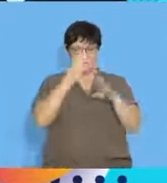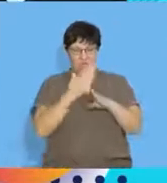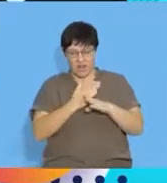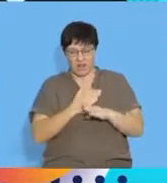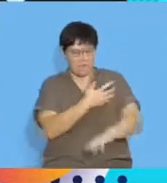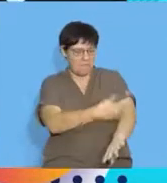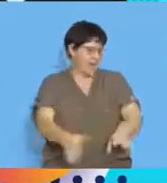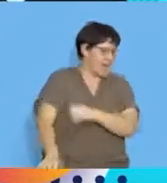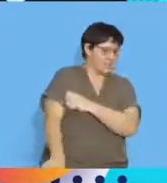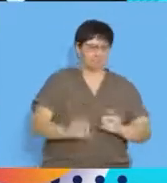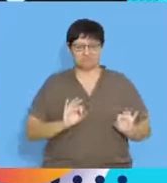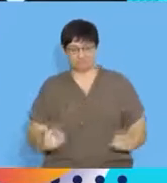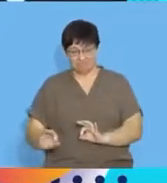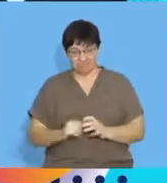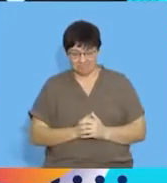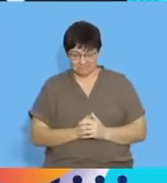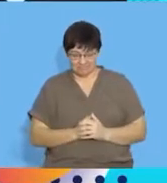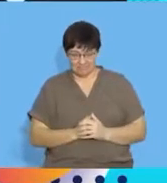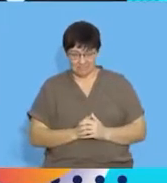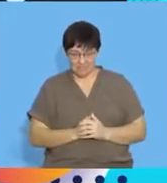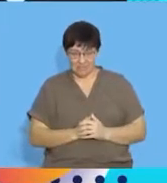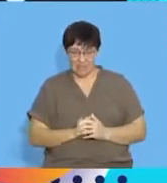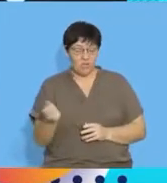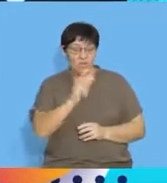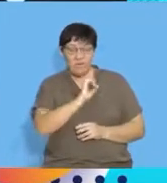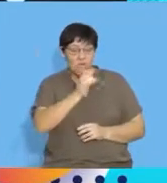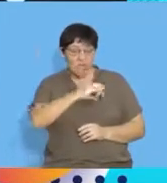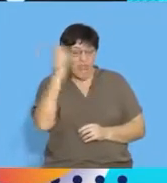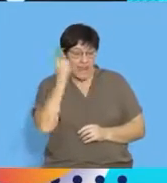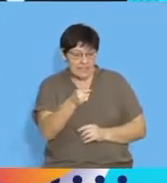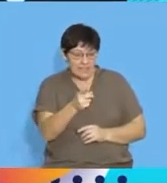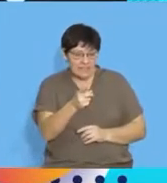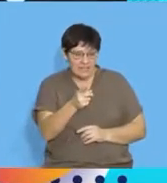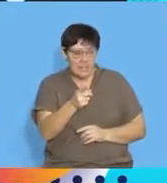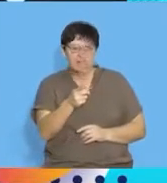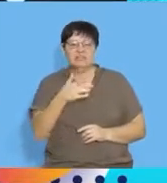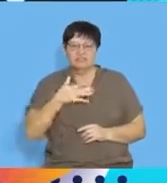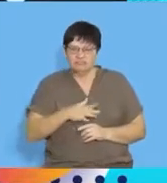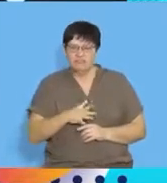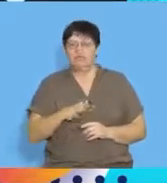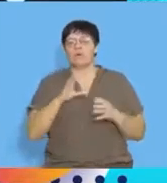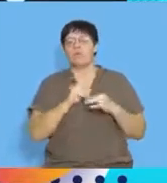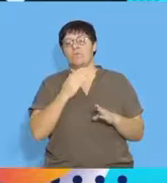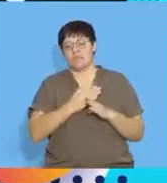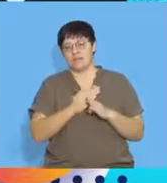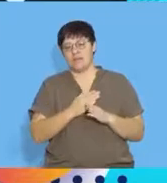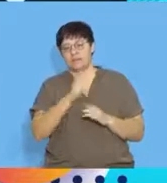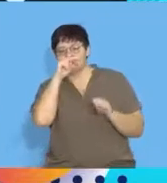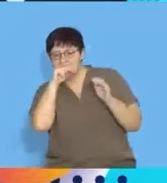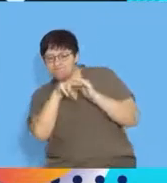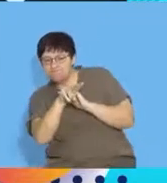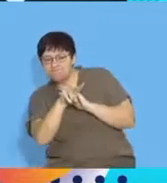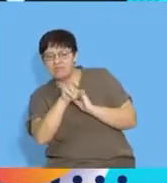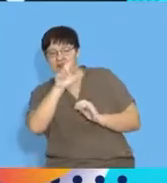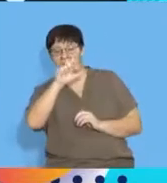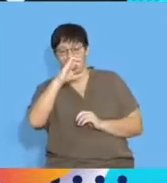the blood flowing. Don't forget, should I say, you had to do something for homework. Please go and find some